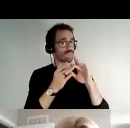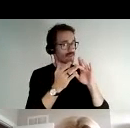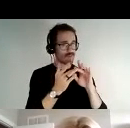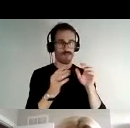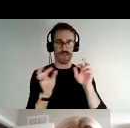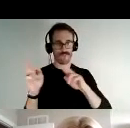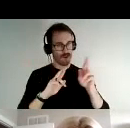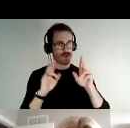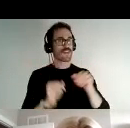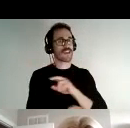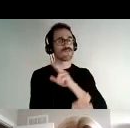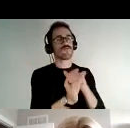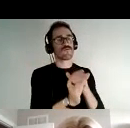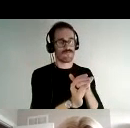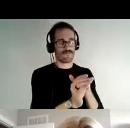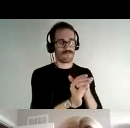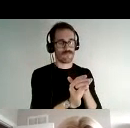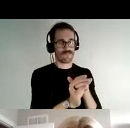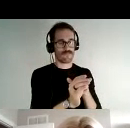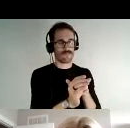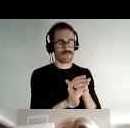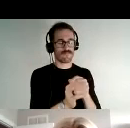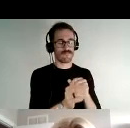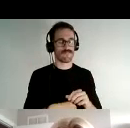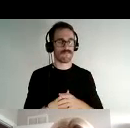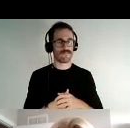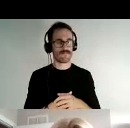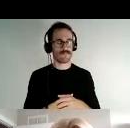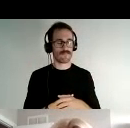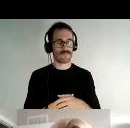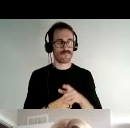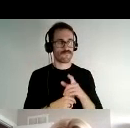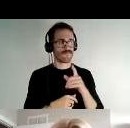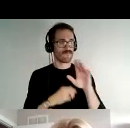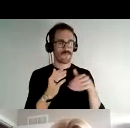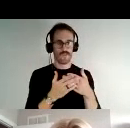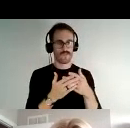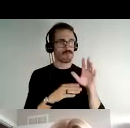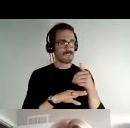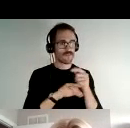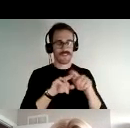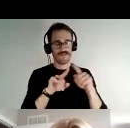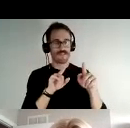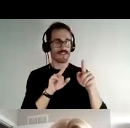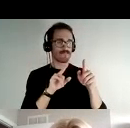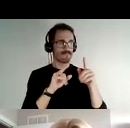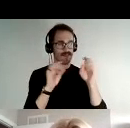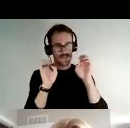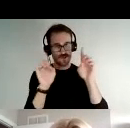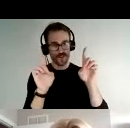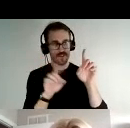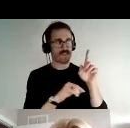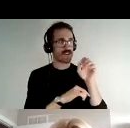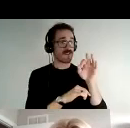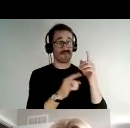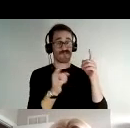a range of organizations that have got together, and they do awareness building, they do some case consultations,